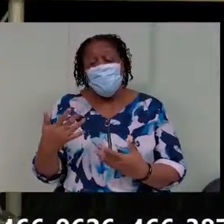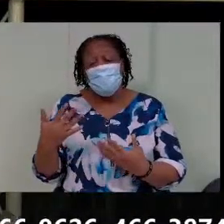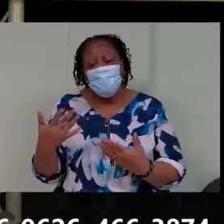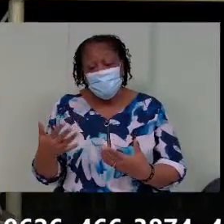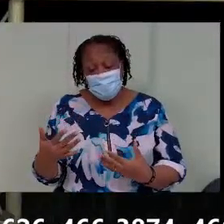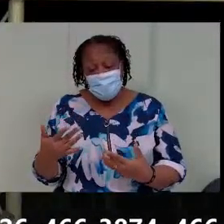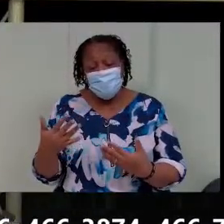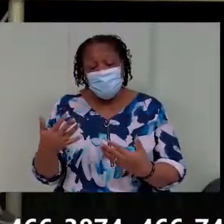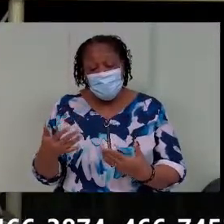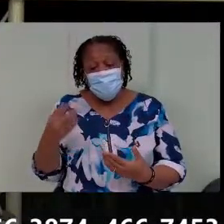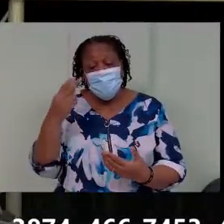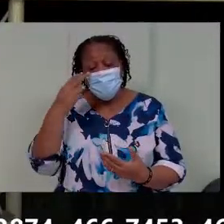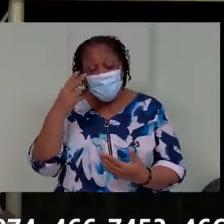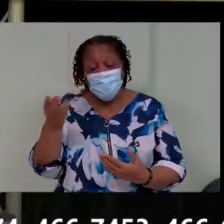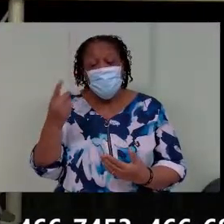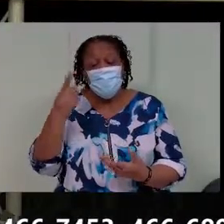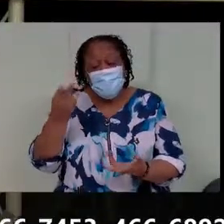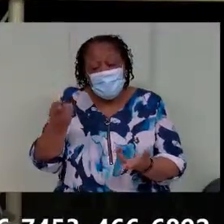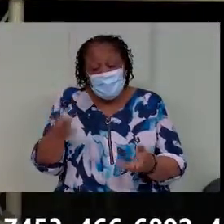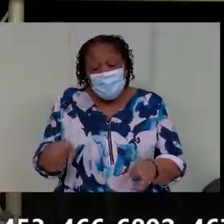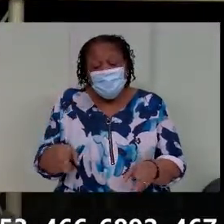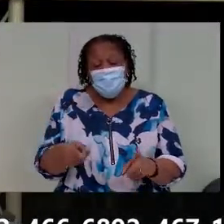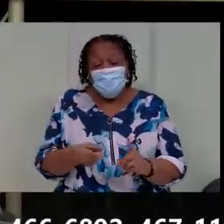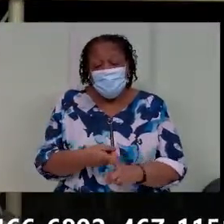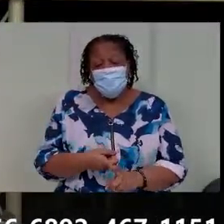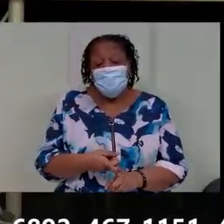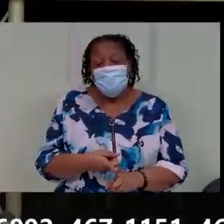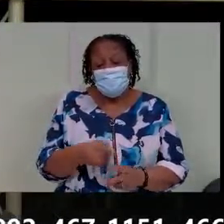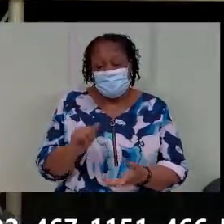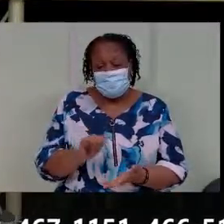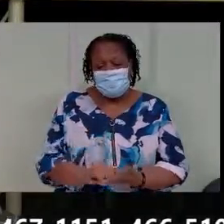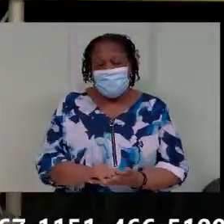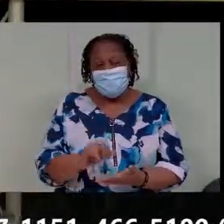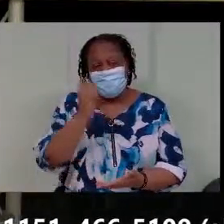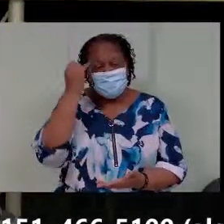hold, strain, and wait to see what happens with the convalescent plasma.